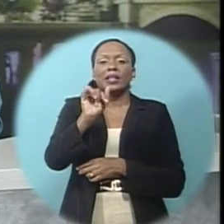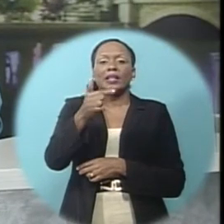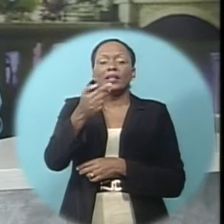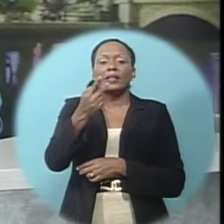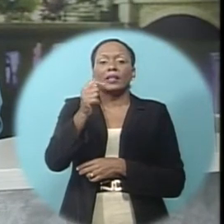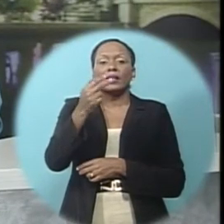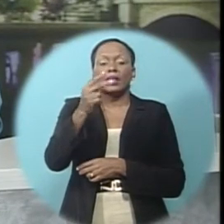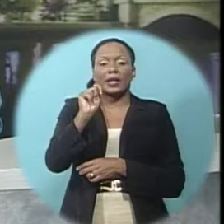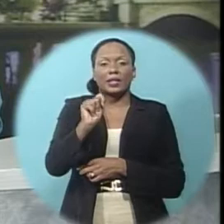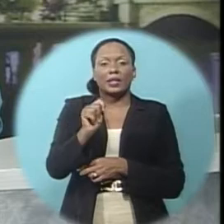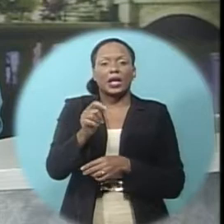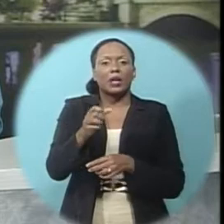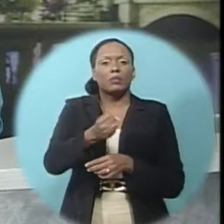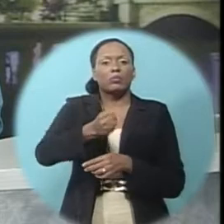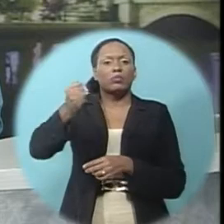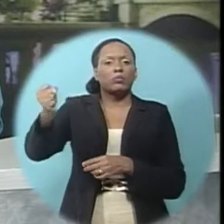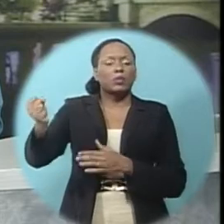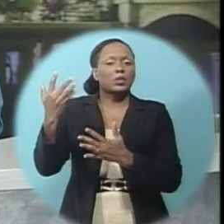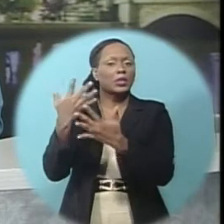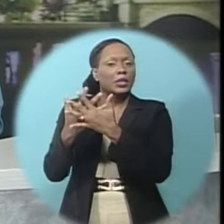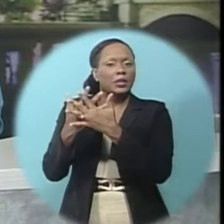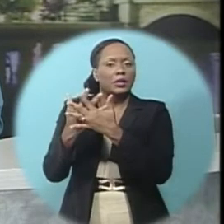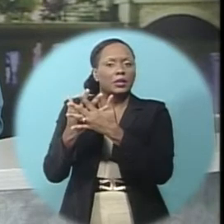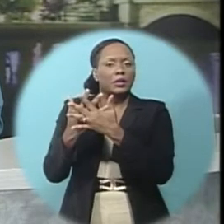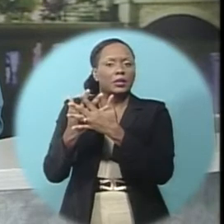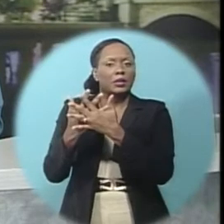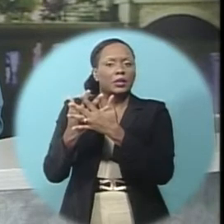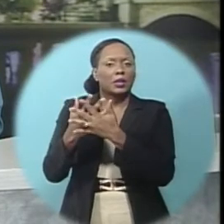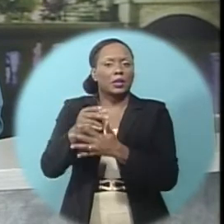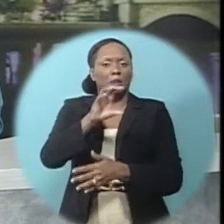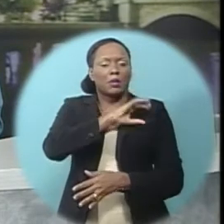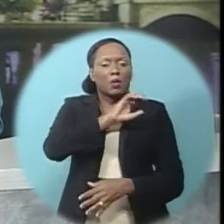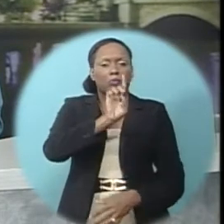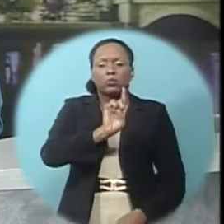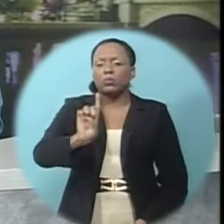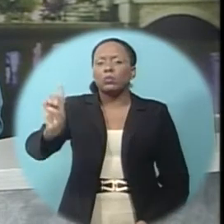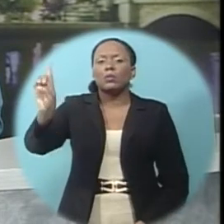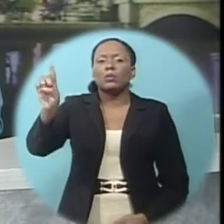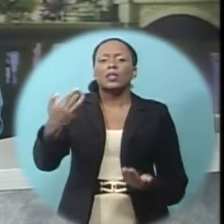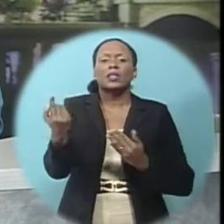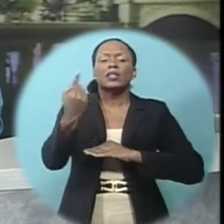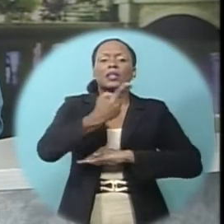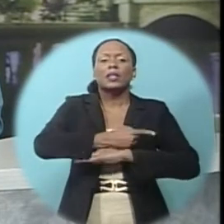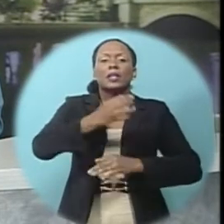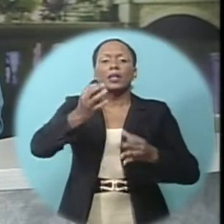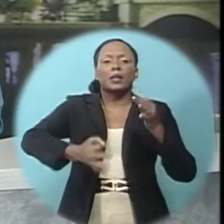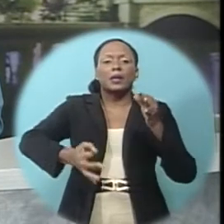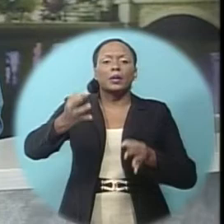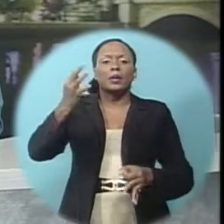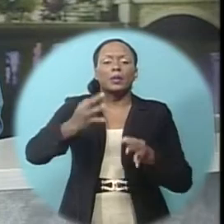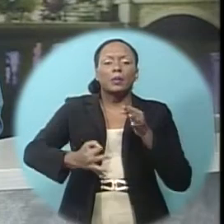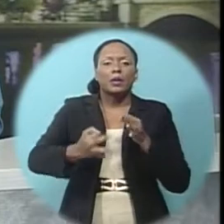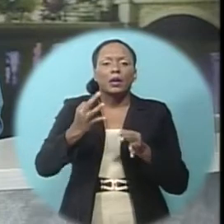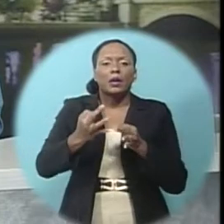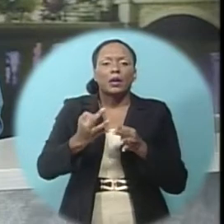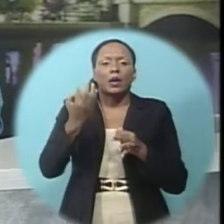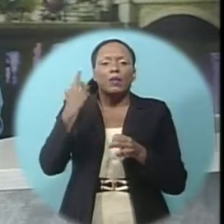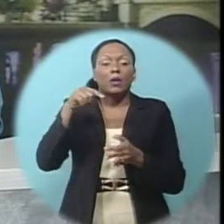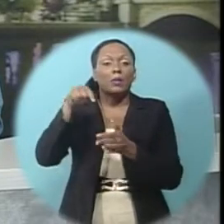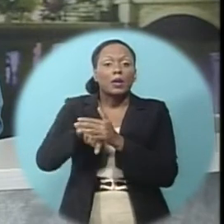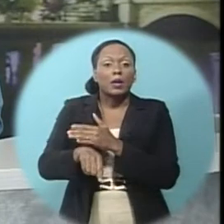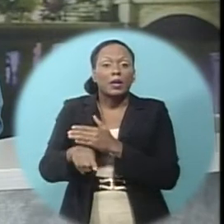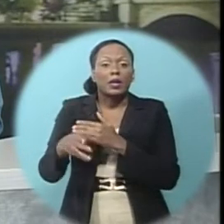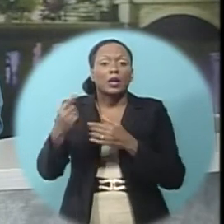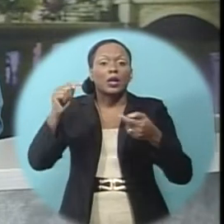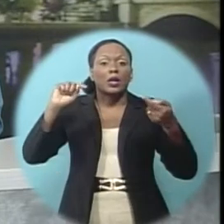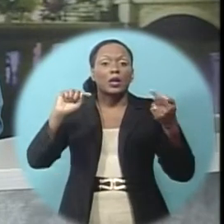Michael, has been remanded to prison. Constable Everton Gittins appeared before Magistrate Alston Seal, also facing charges of wounding